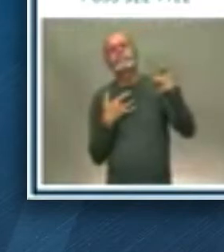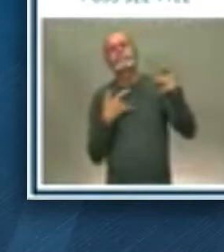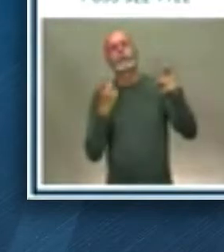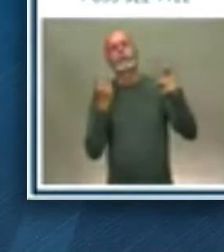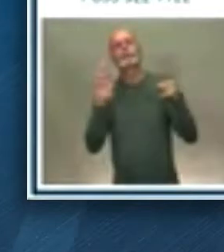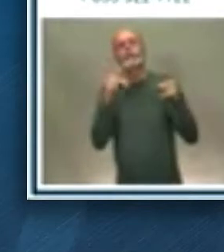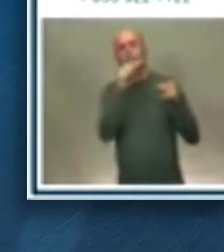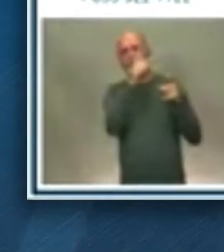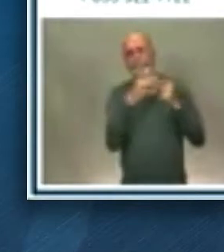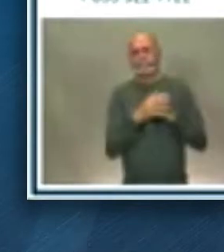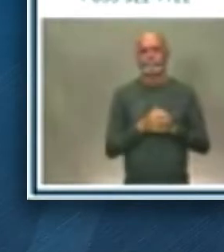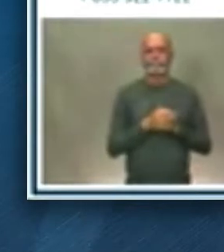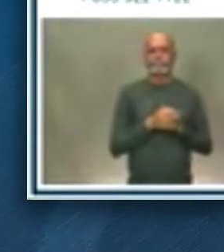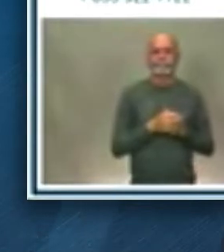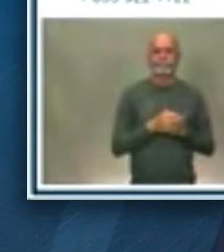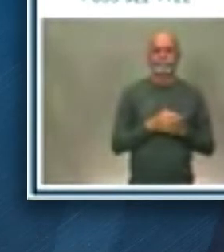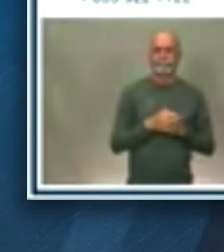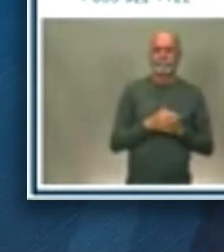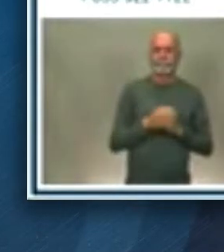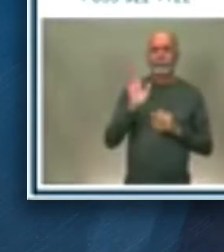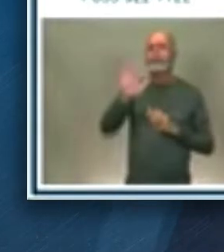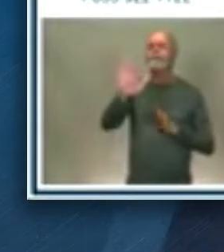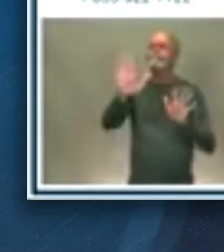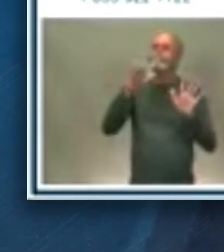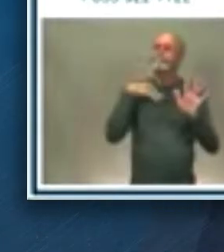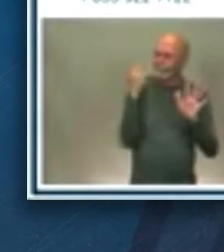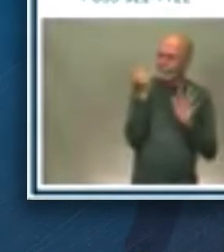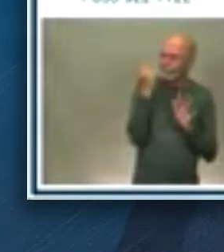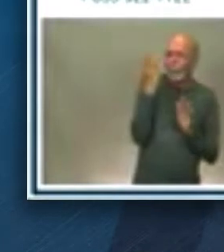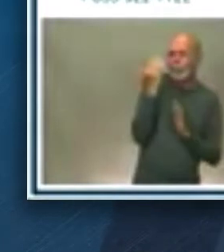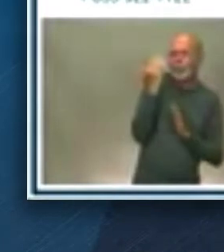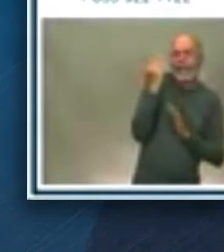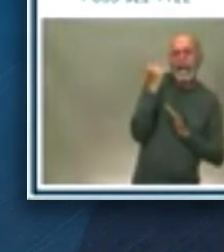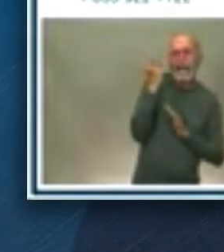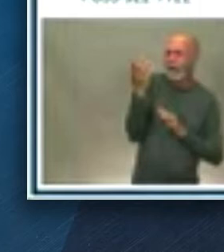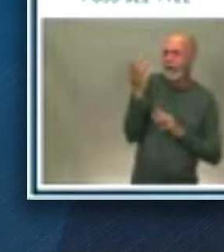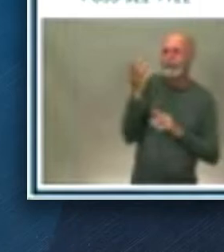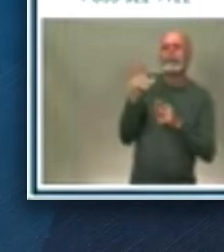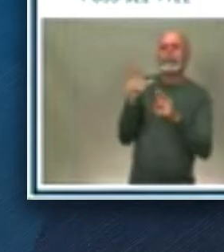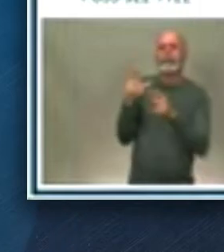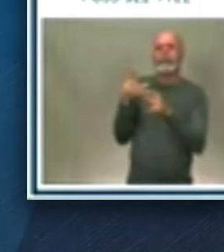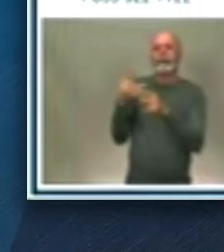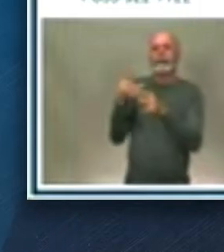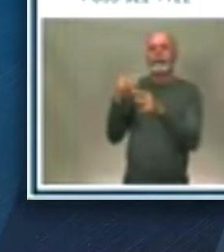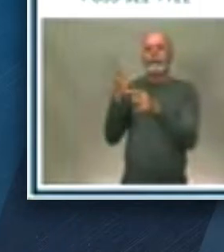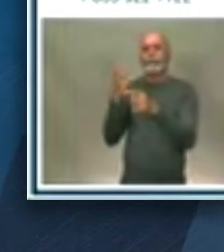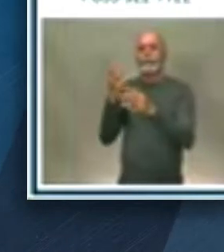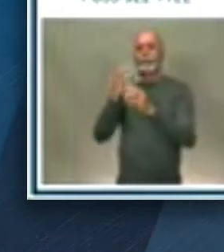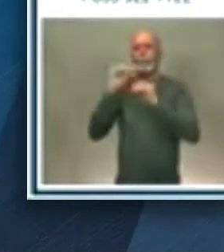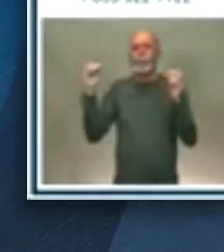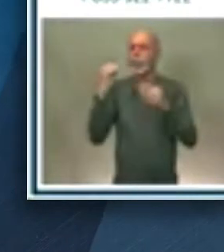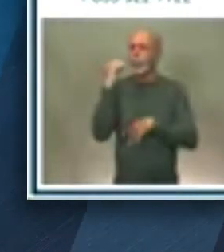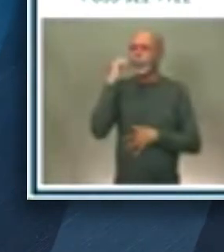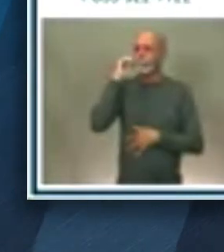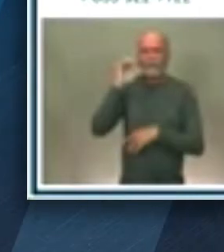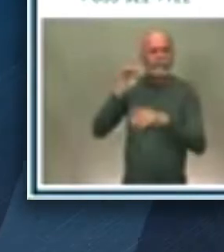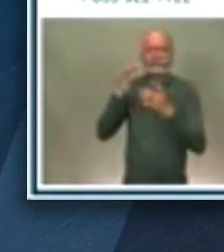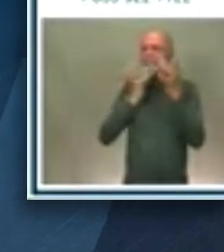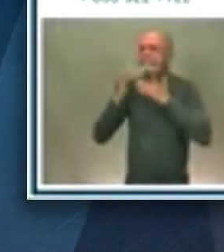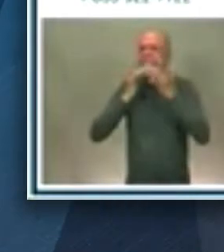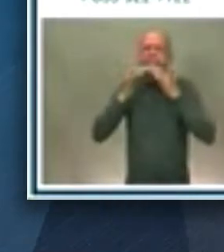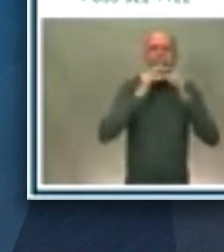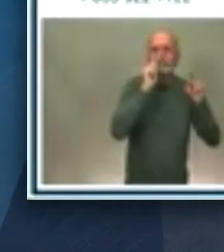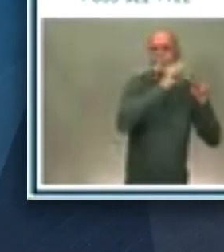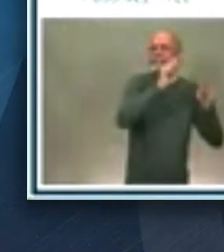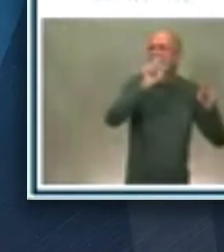to look at understanding why people are homeless, and that we treat people in a compassionate,